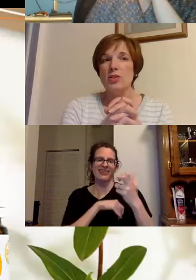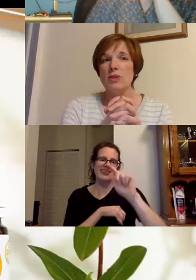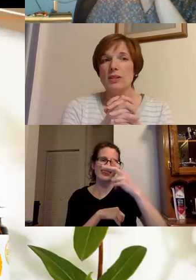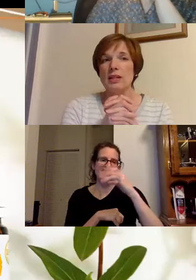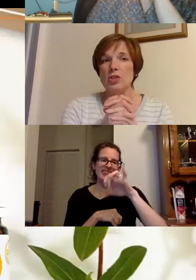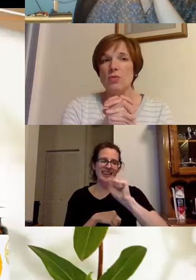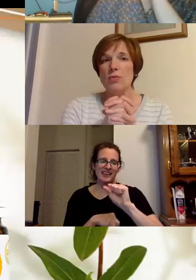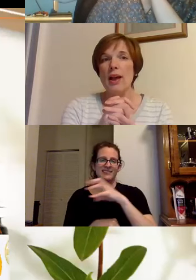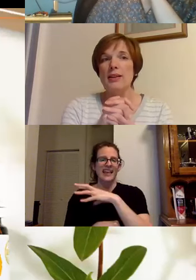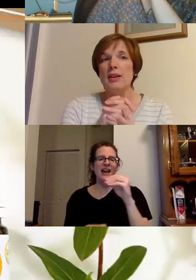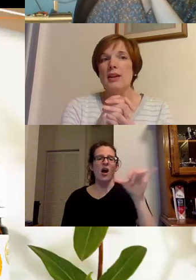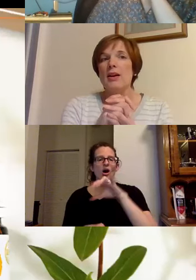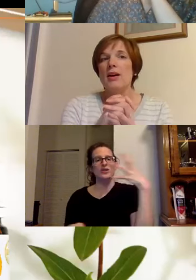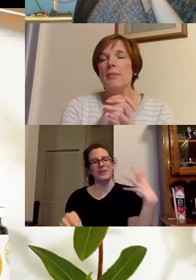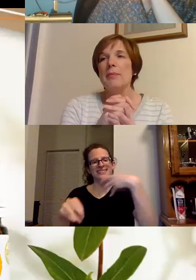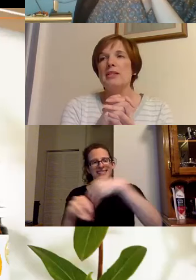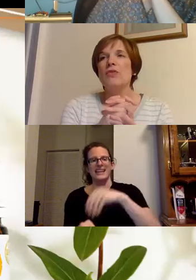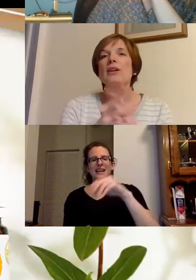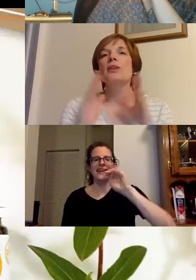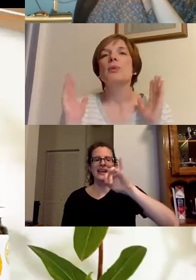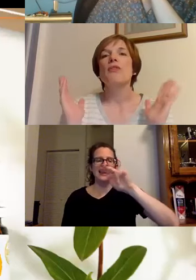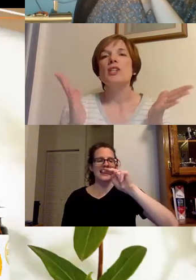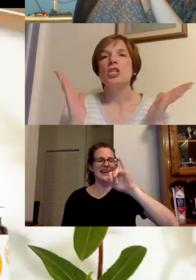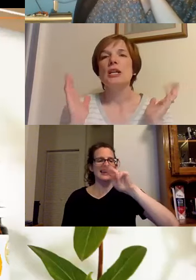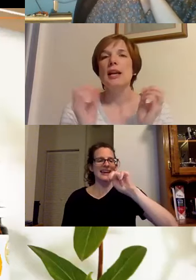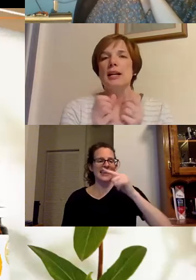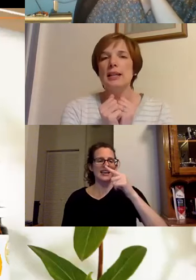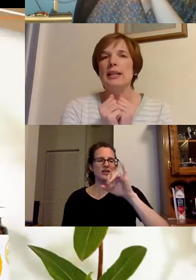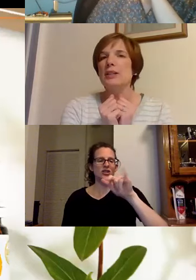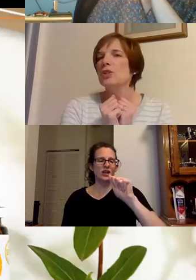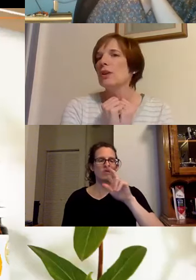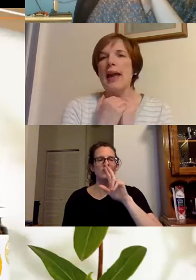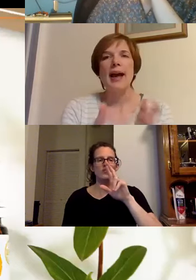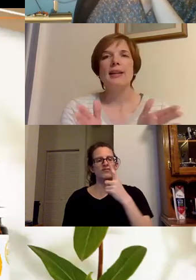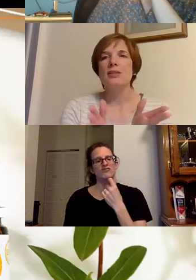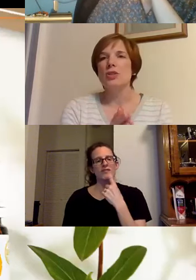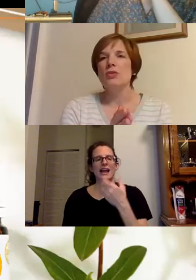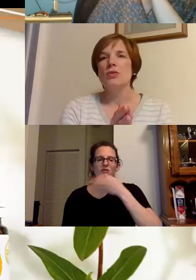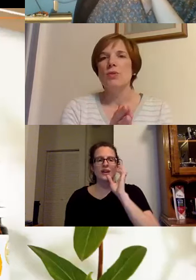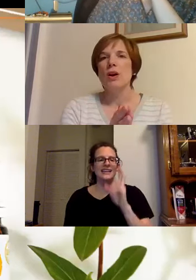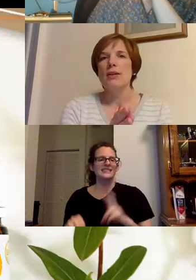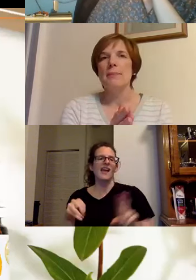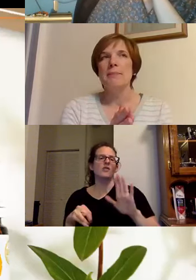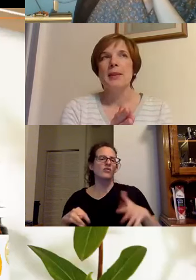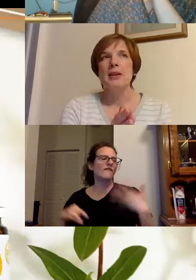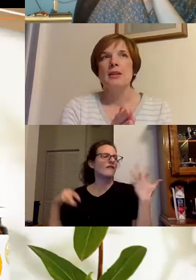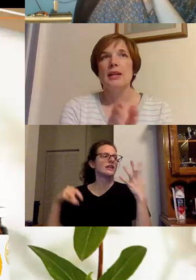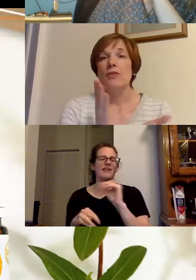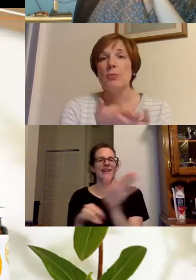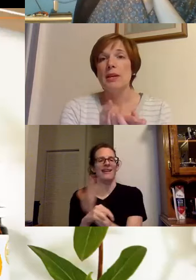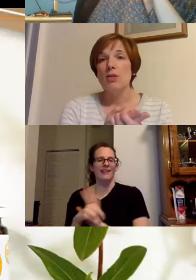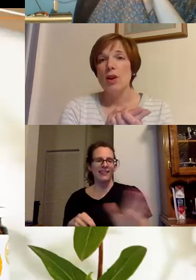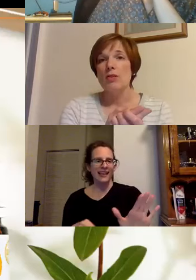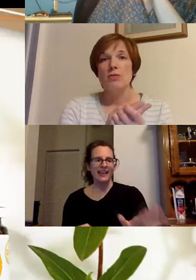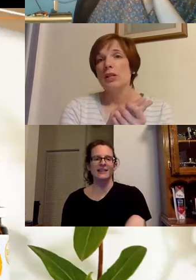it's also in Ningxia Red. It's very refreshing and clean. You can add it to like